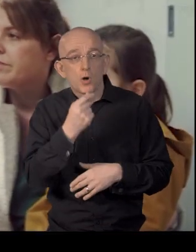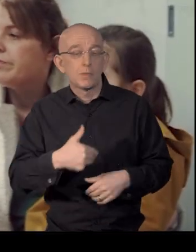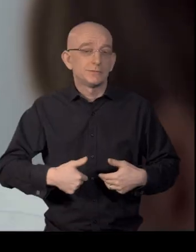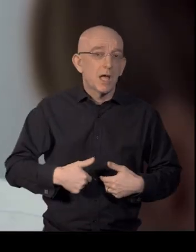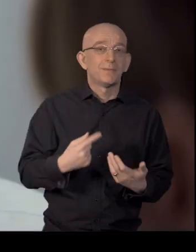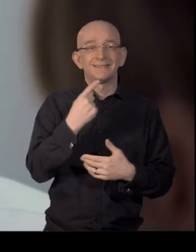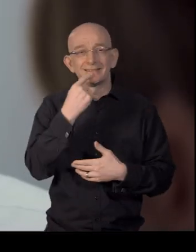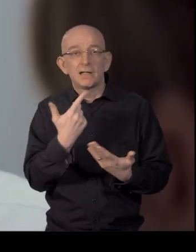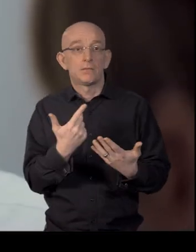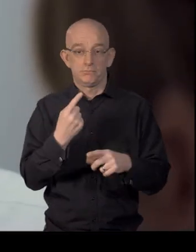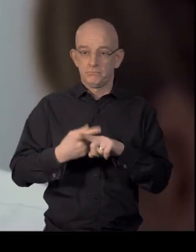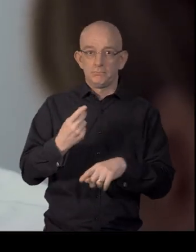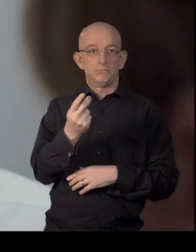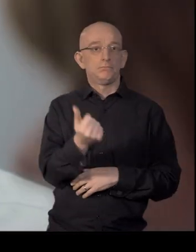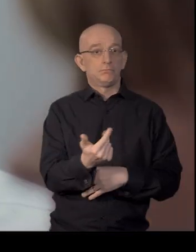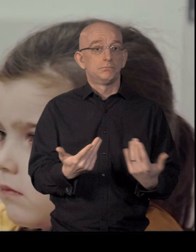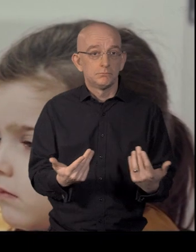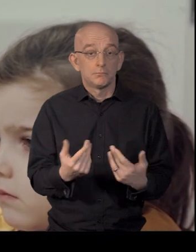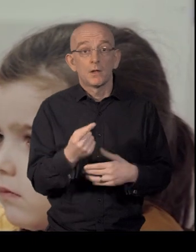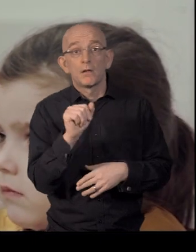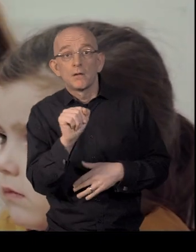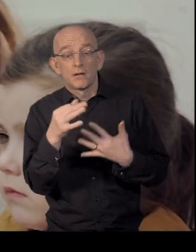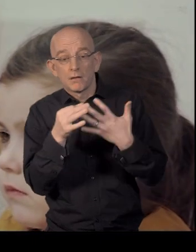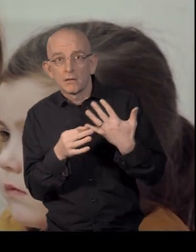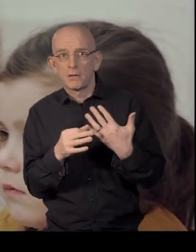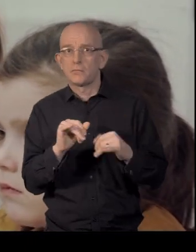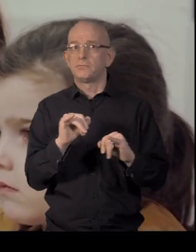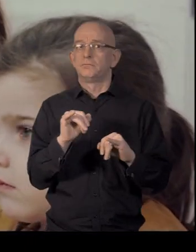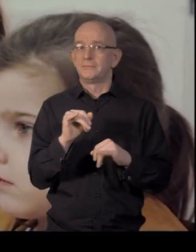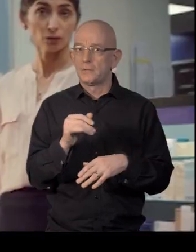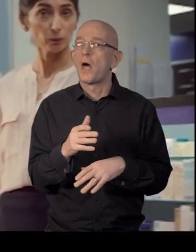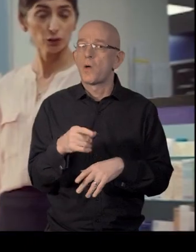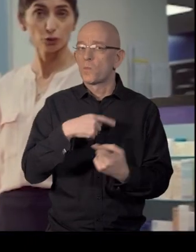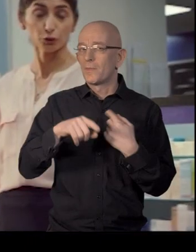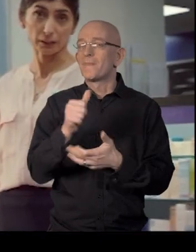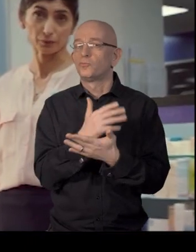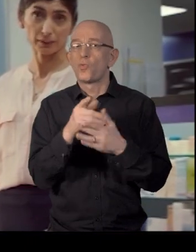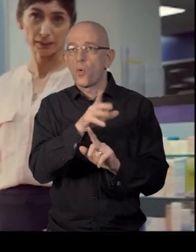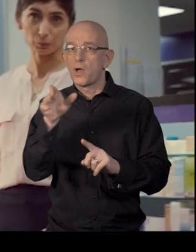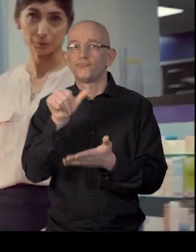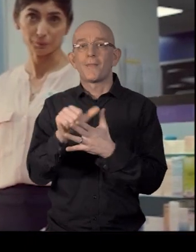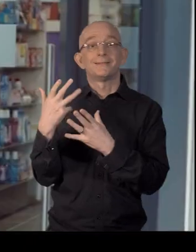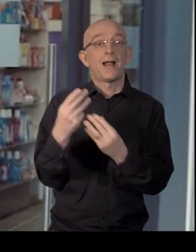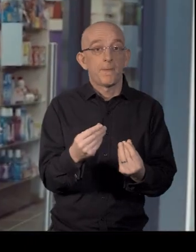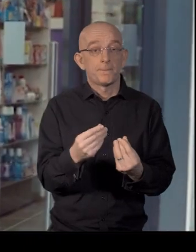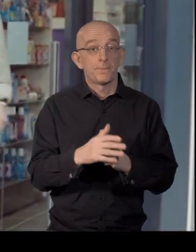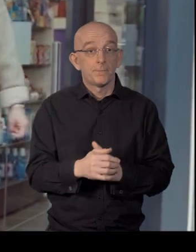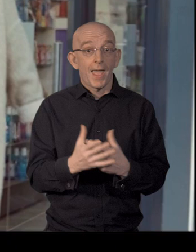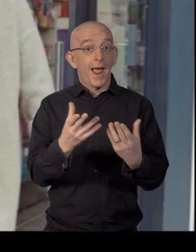tummy troubles and teething, right there and then. And if your symptoms suggest it's more serious, we'll ensure you get the right help.